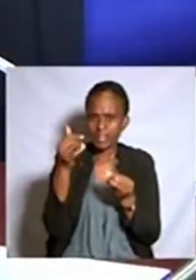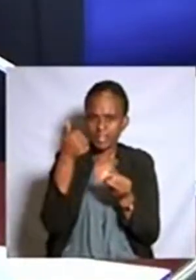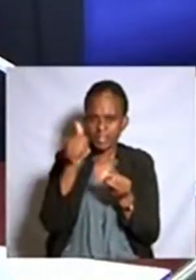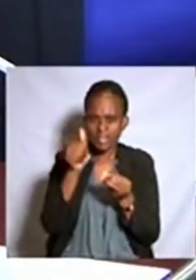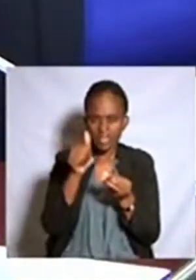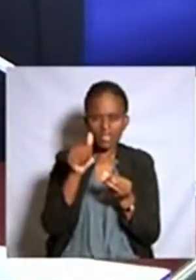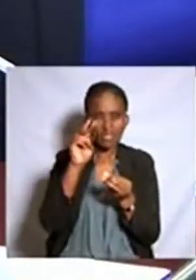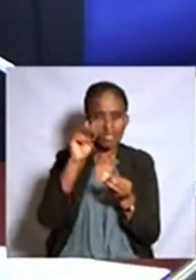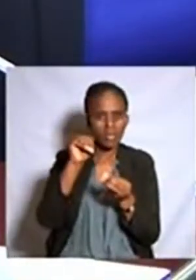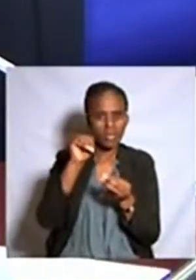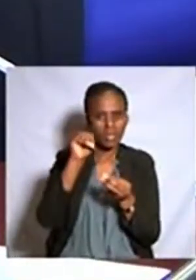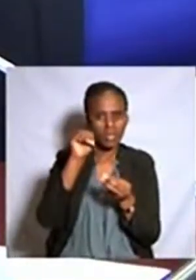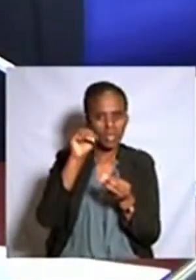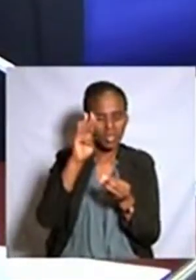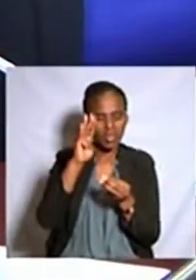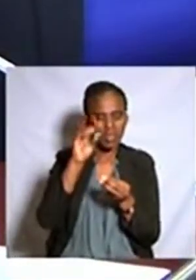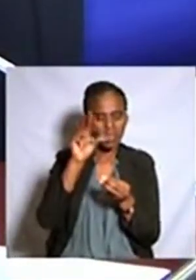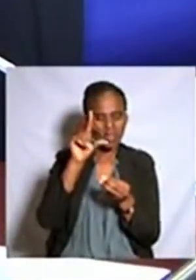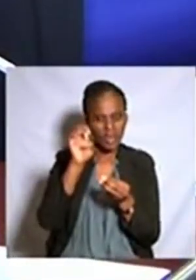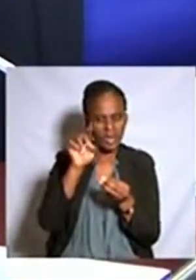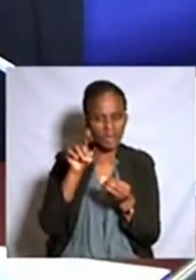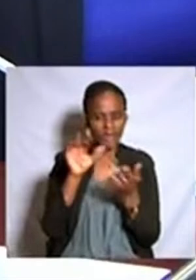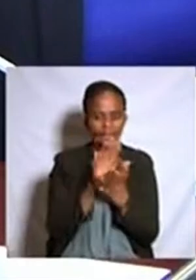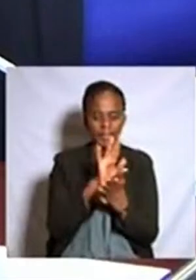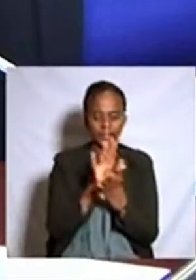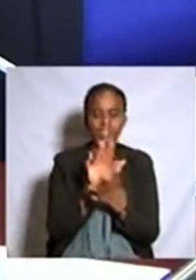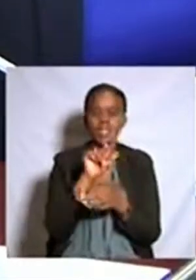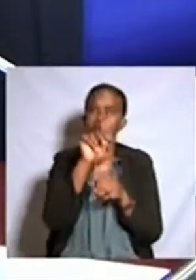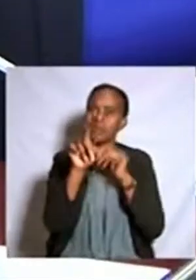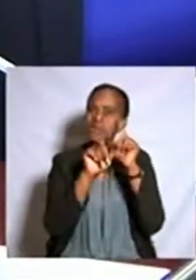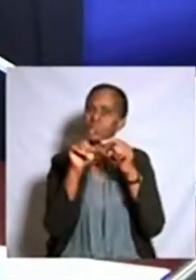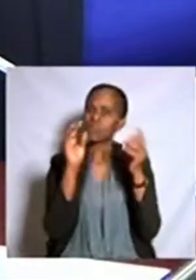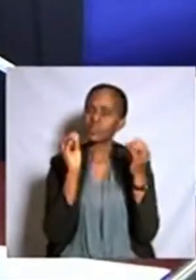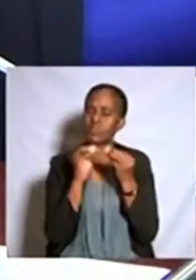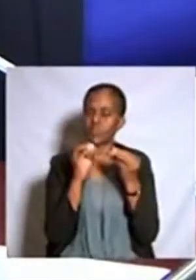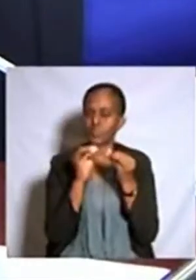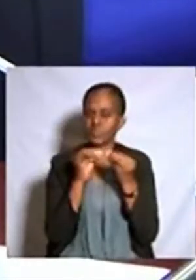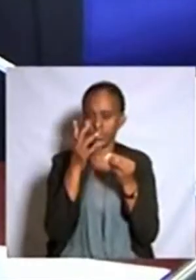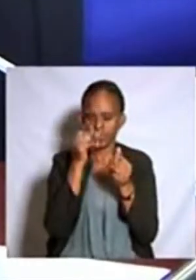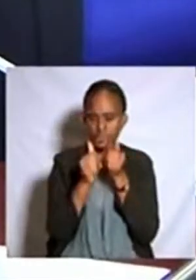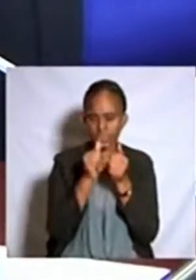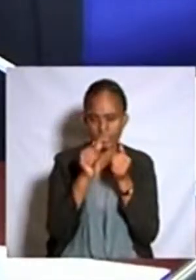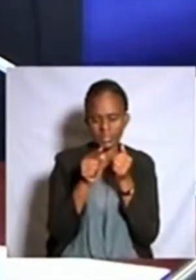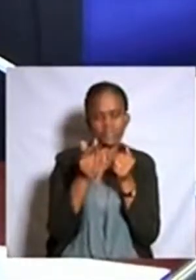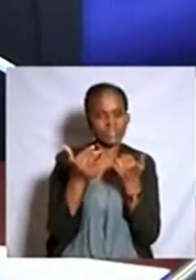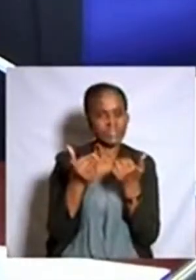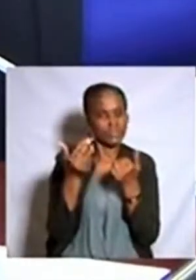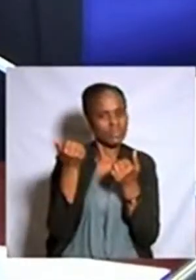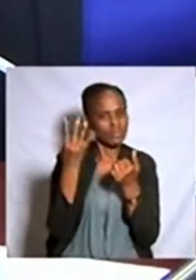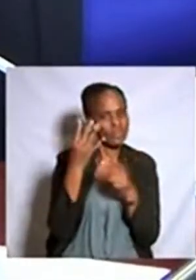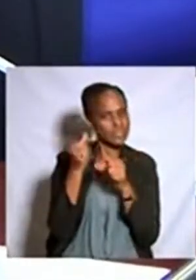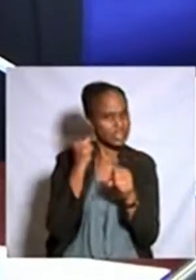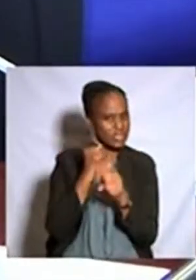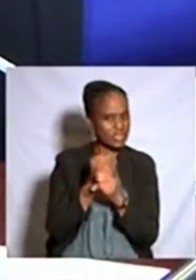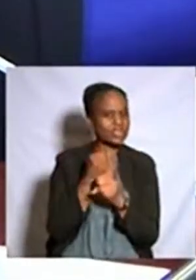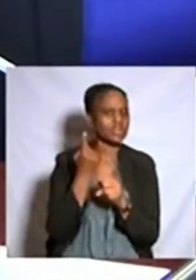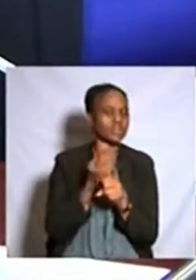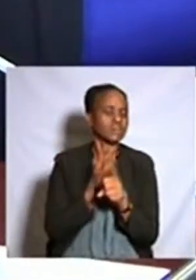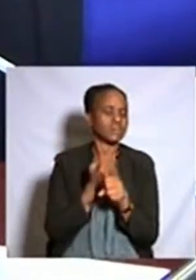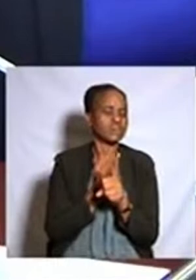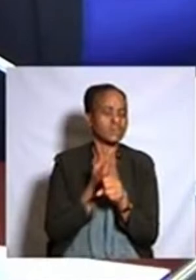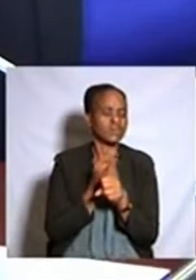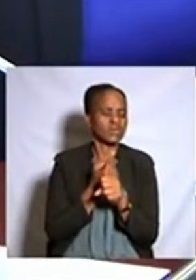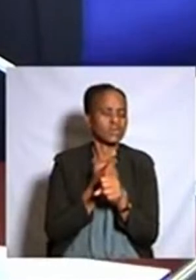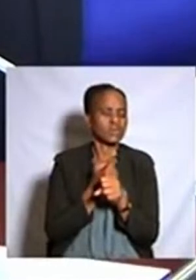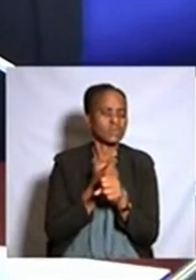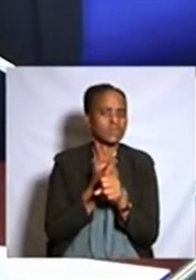Martin. The document were queried on account that the lease was for 14 years lease.